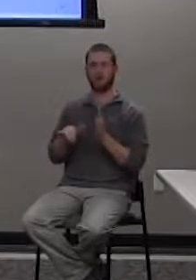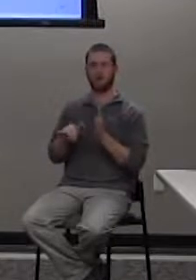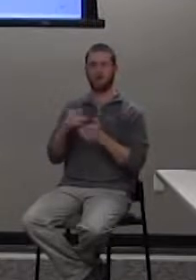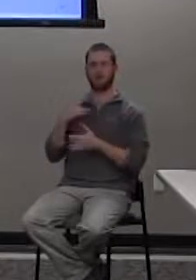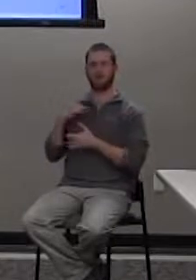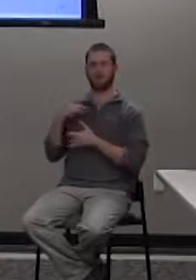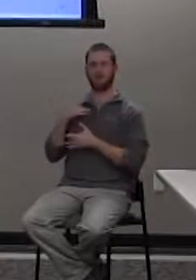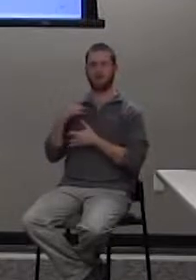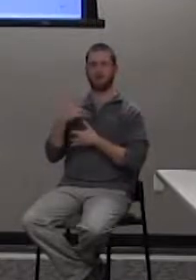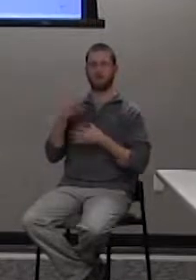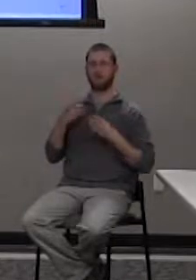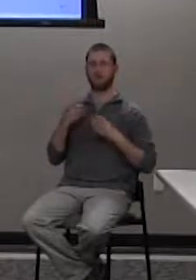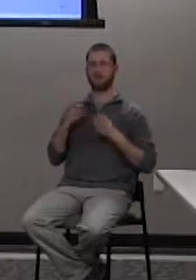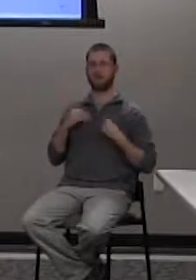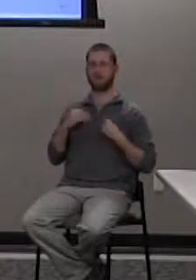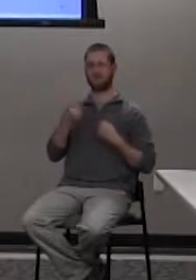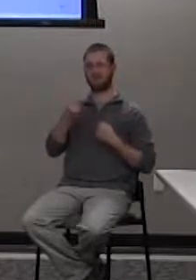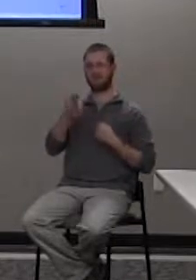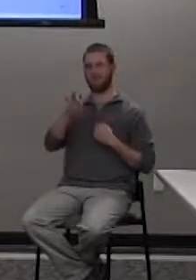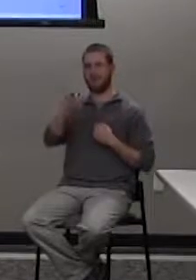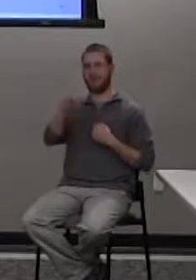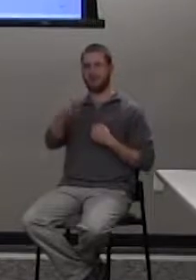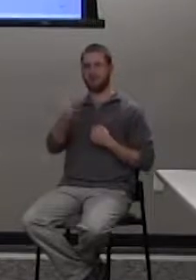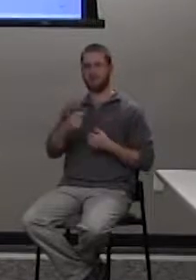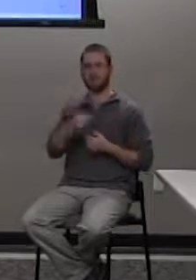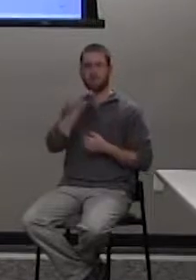considered acceptable in the 1980s.